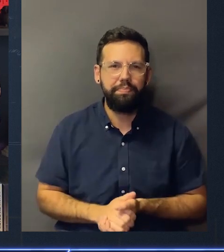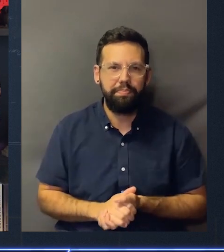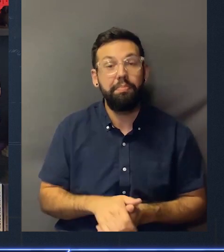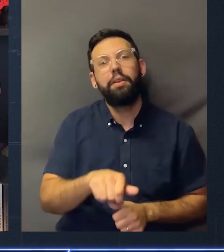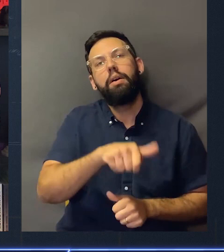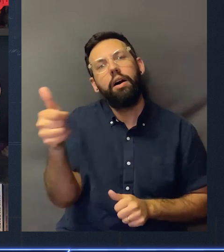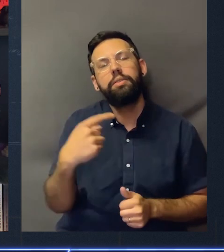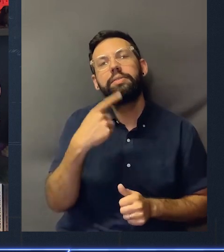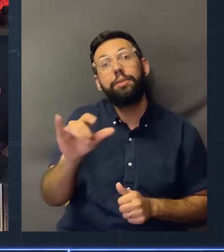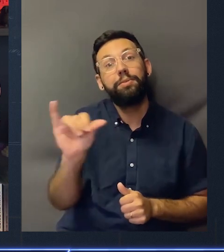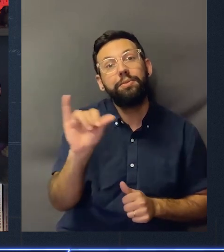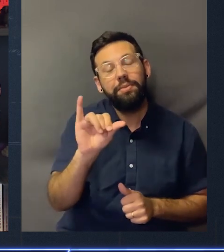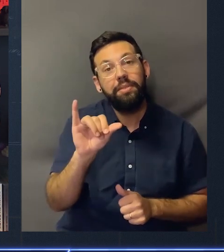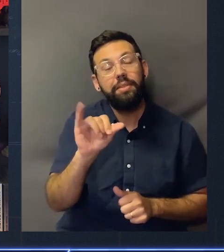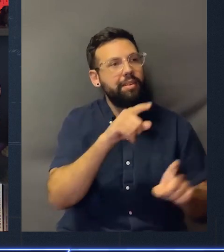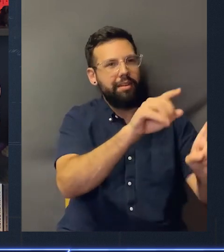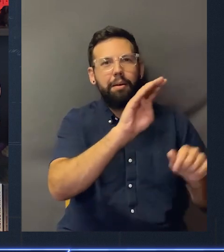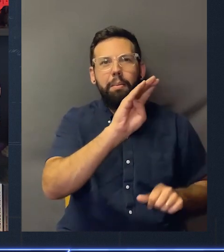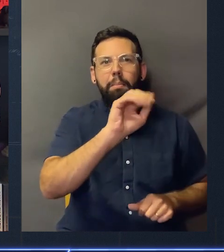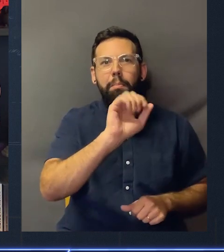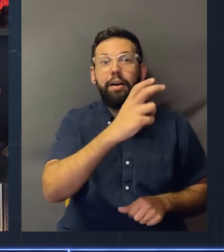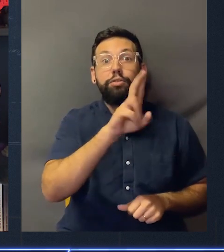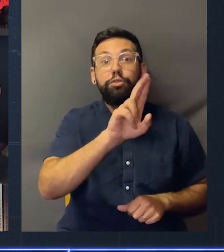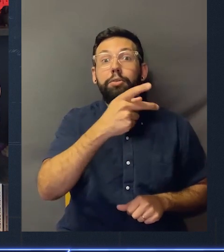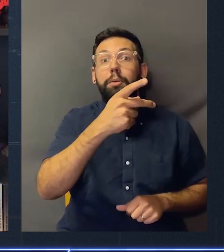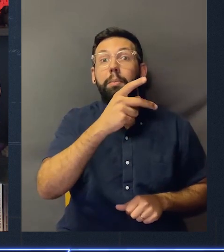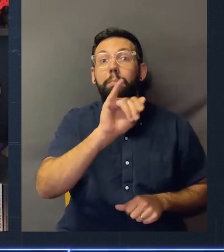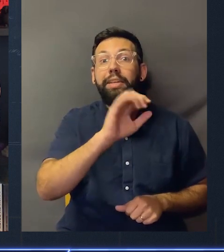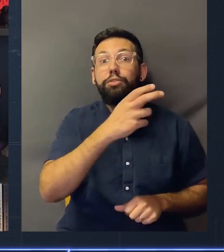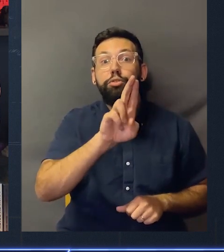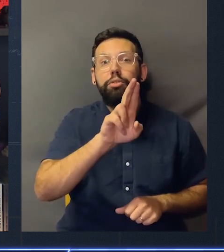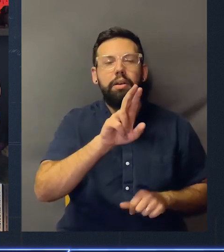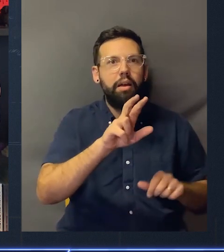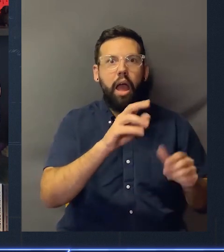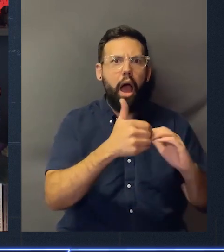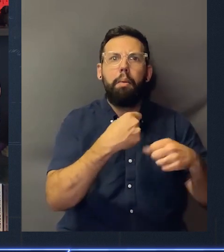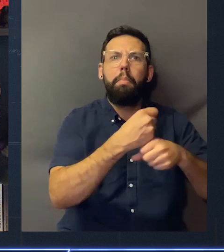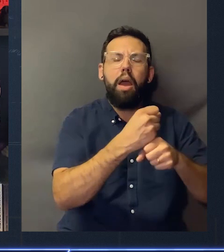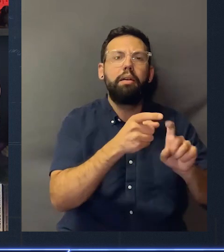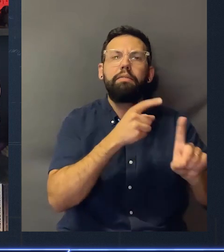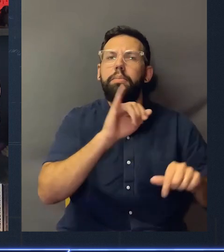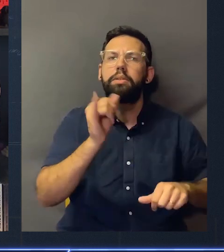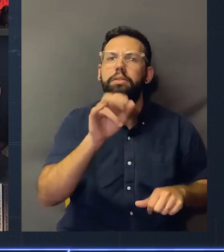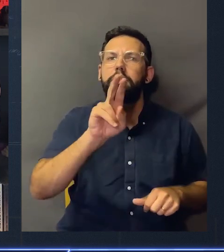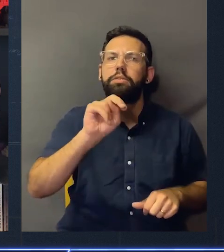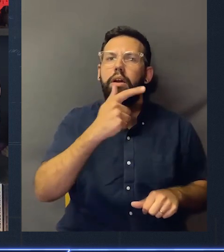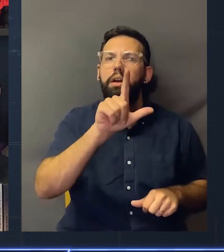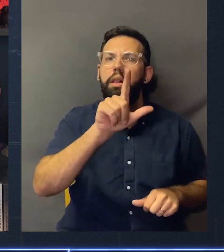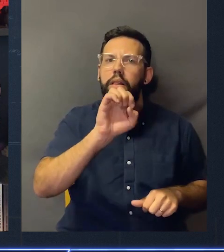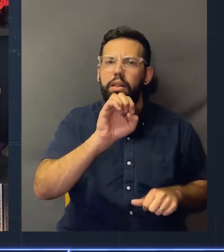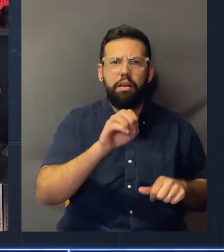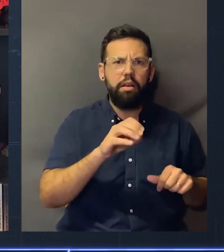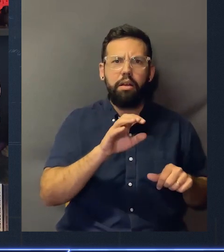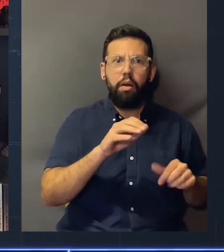One thing I should tell you is that Machu Picchu was actually carved out of a jungle. And so the